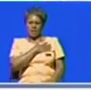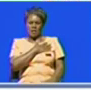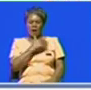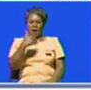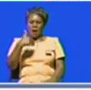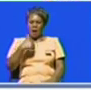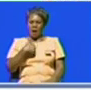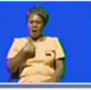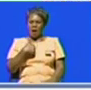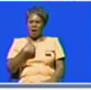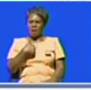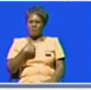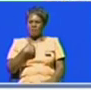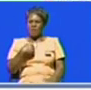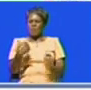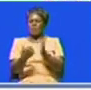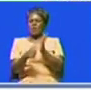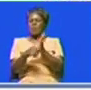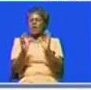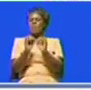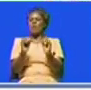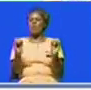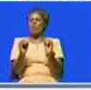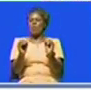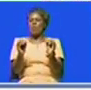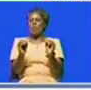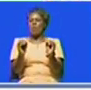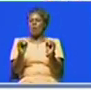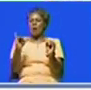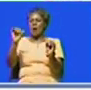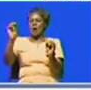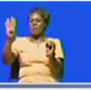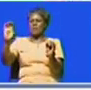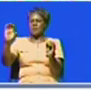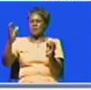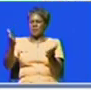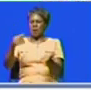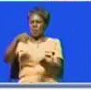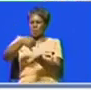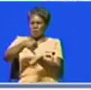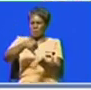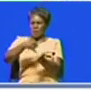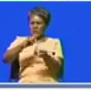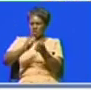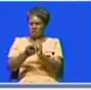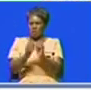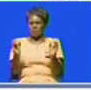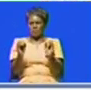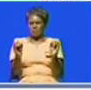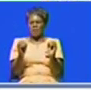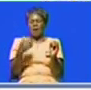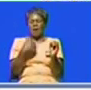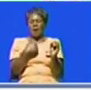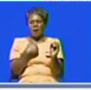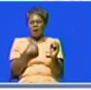They did not have as one of their prayers that the way IEBC is currently constituted should be changed. And so we do not